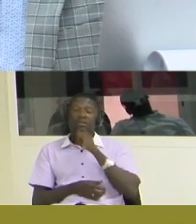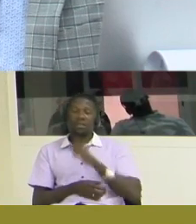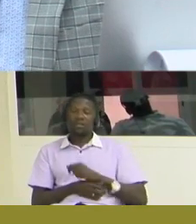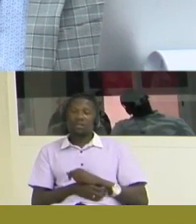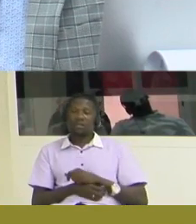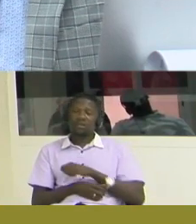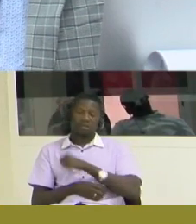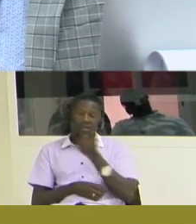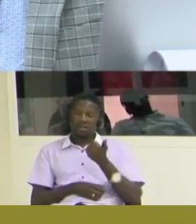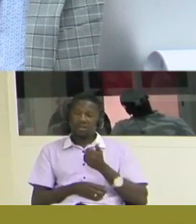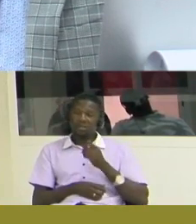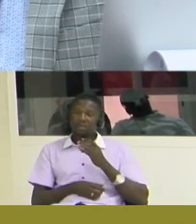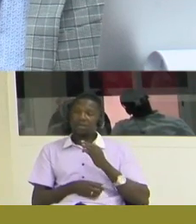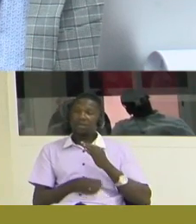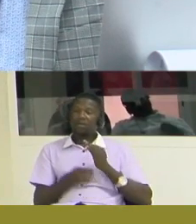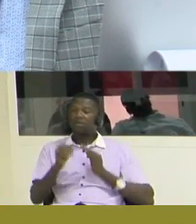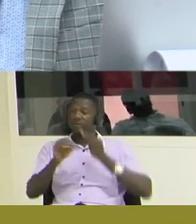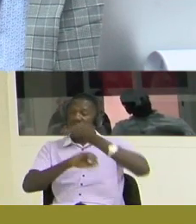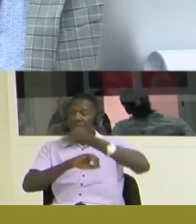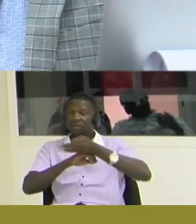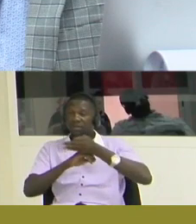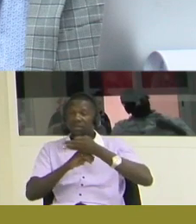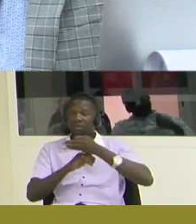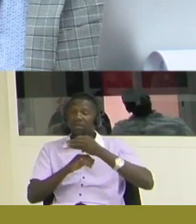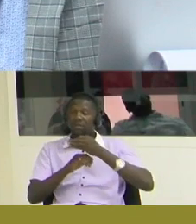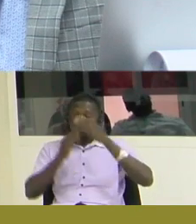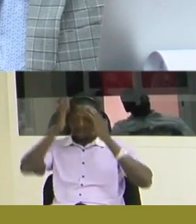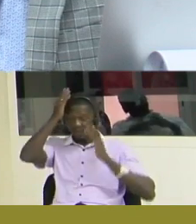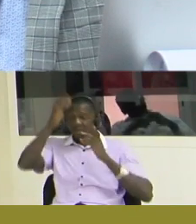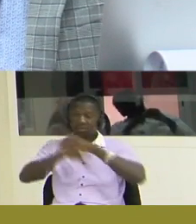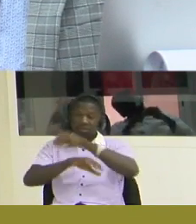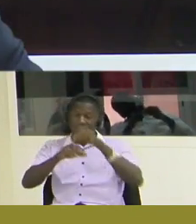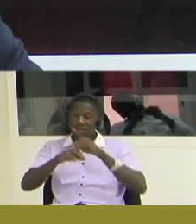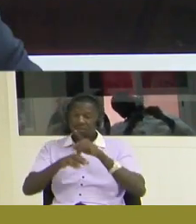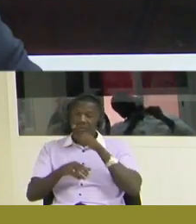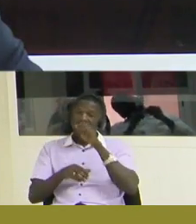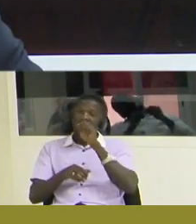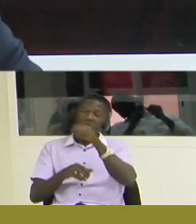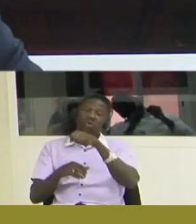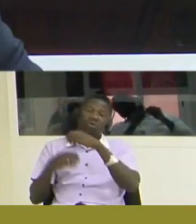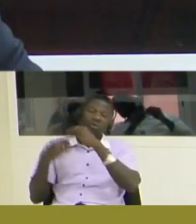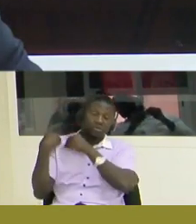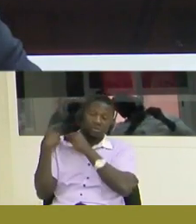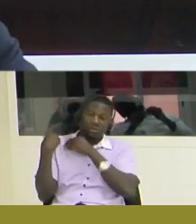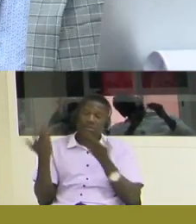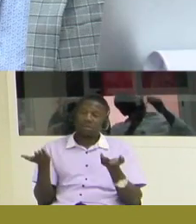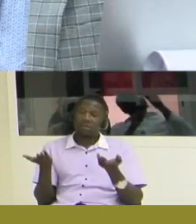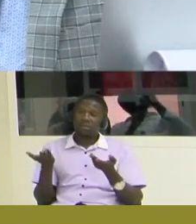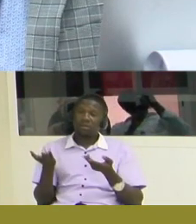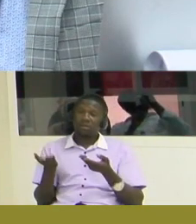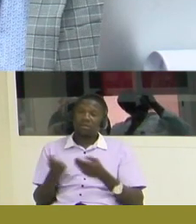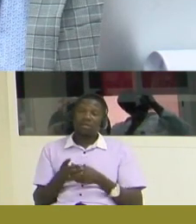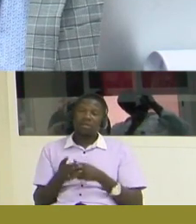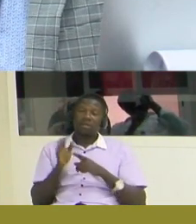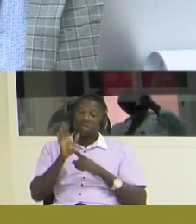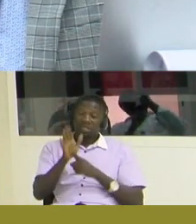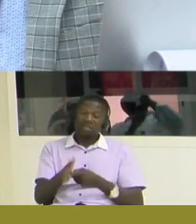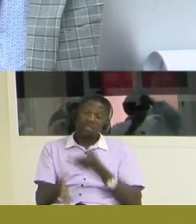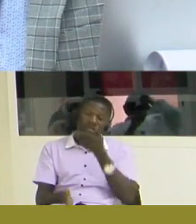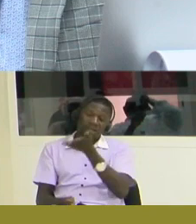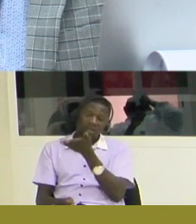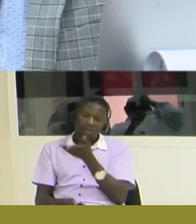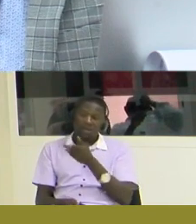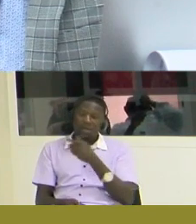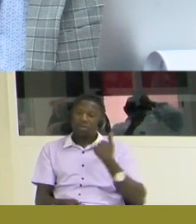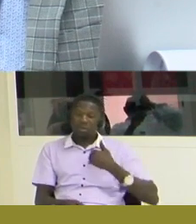was also under your jurisdiction responsibility absolutely and civilians detained in your